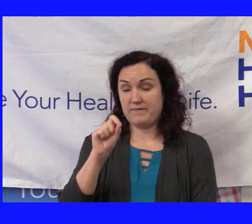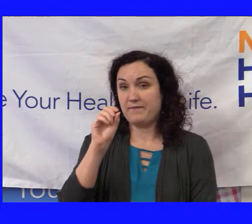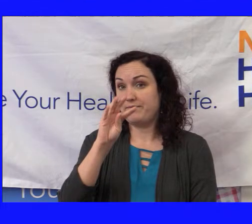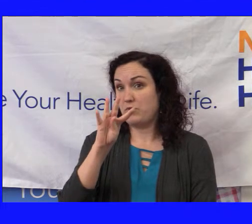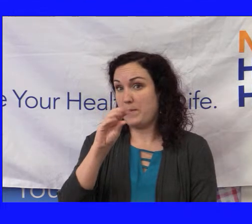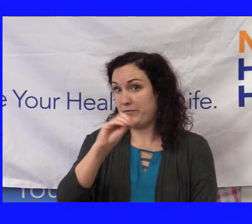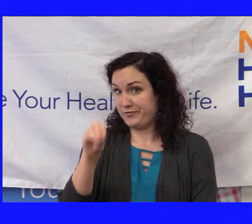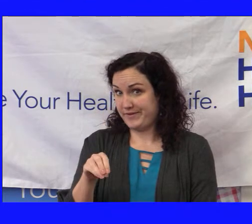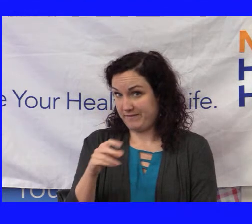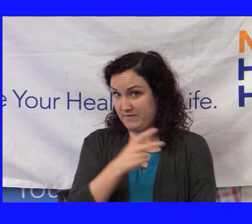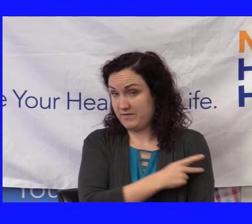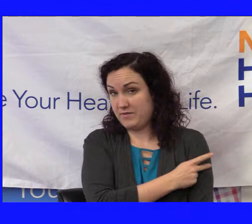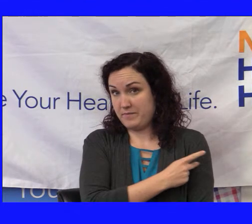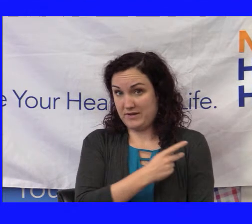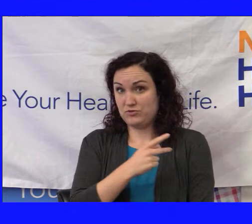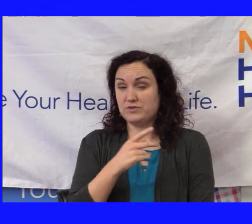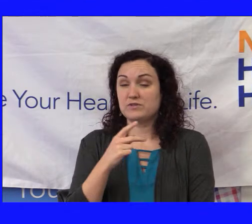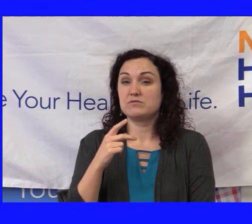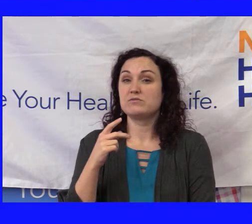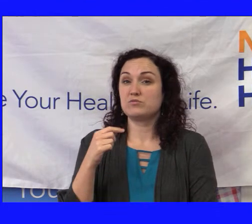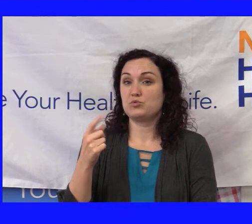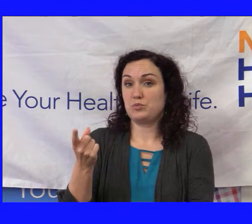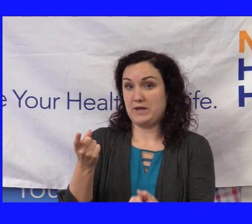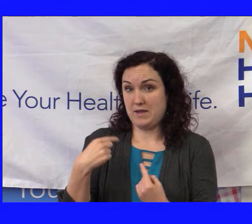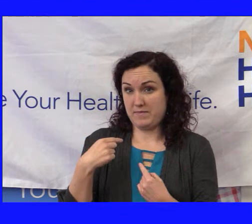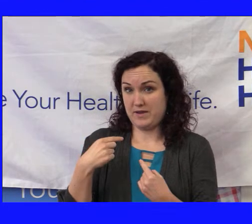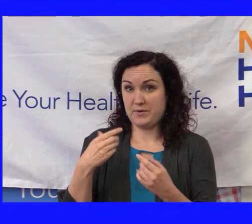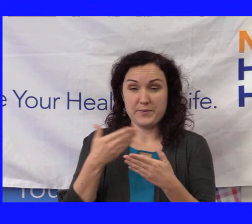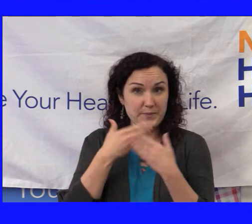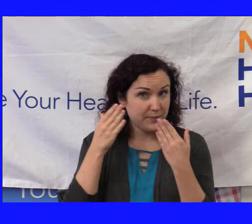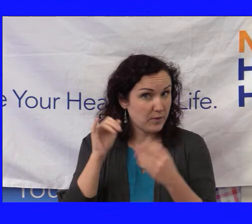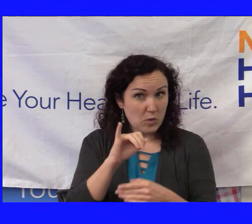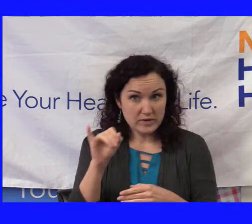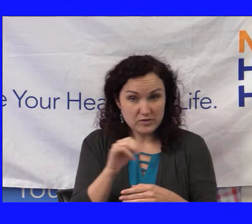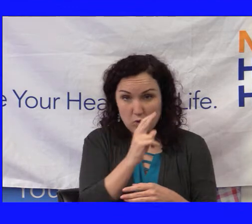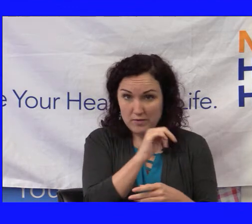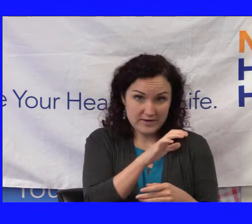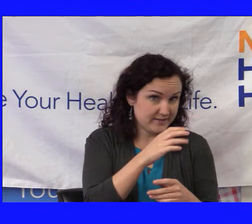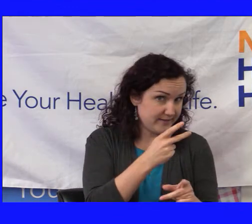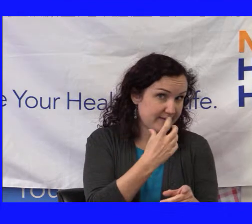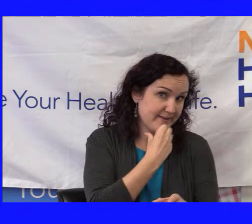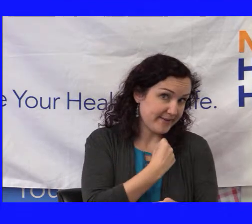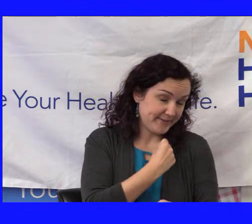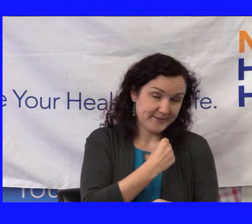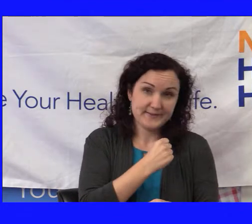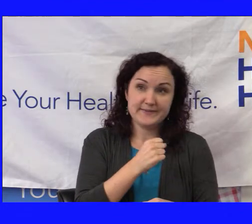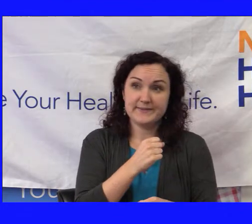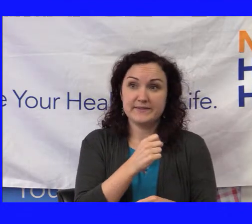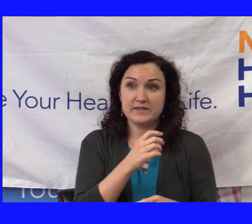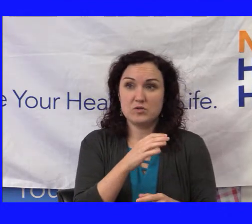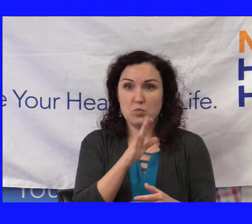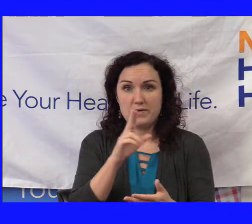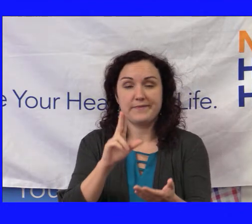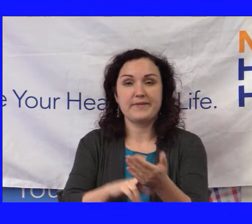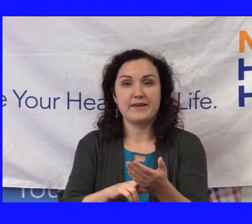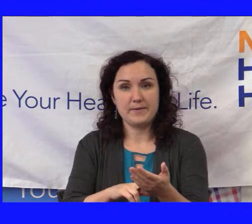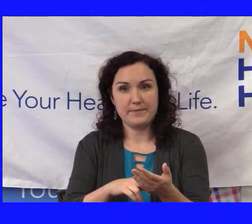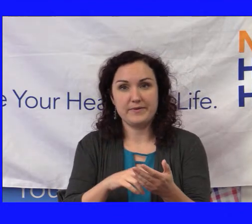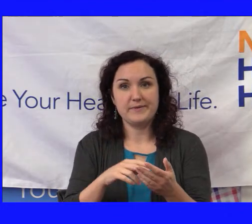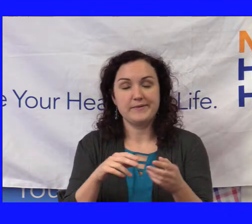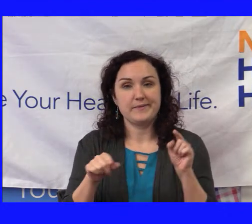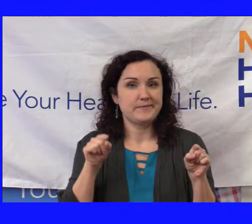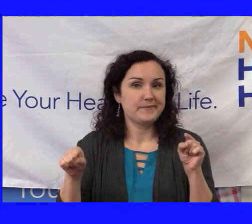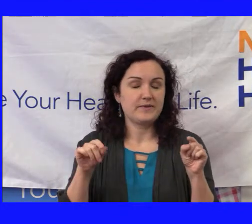61.4% of the patients who came in without insurance or NYC Care ended up enrolled in one or the